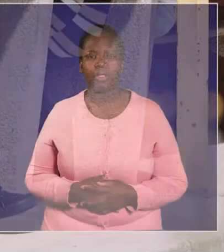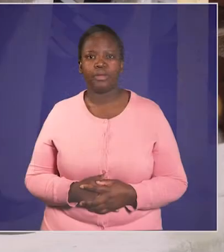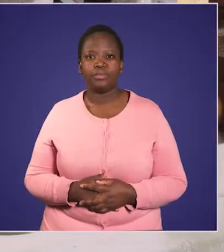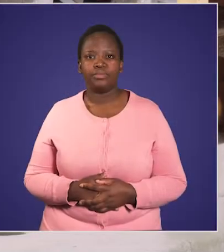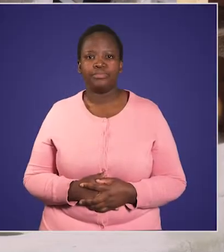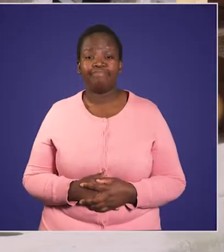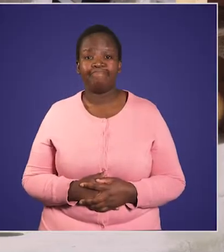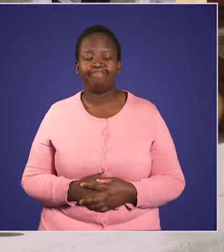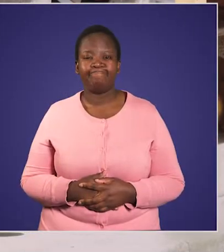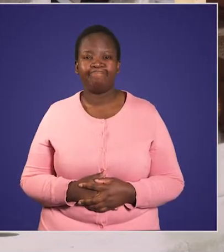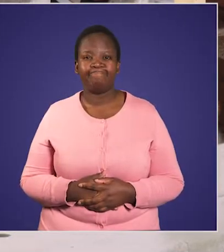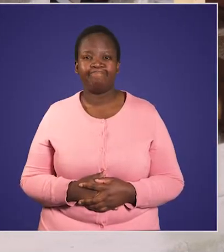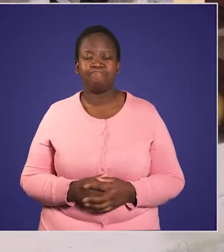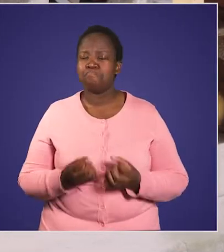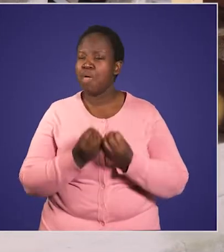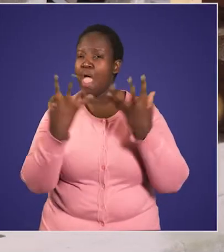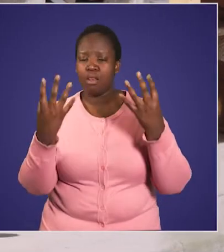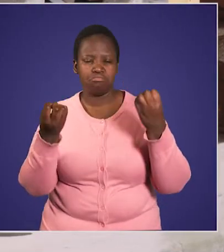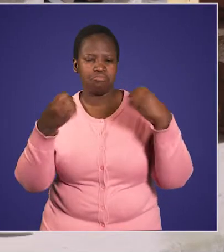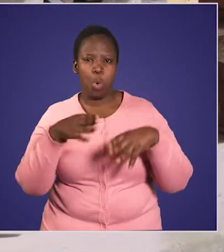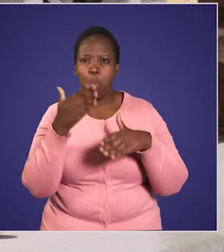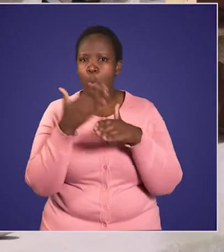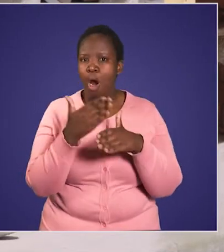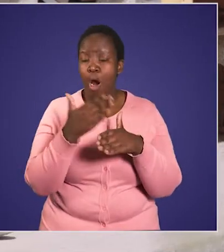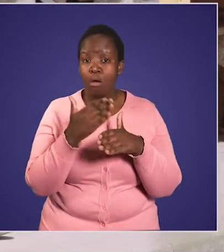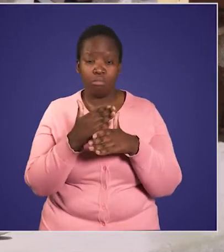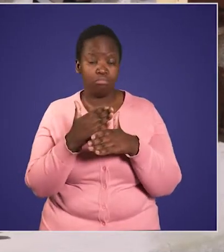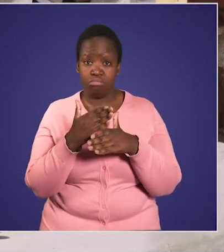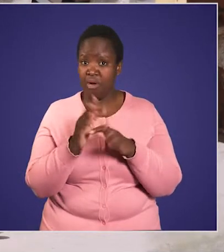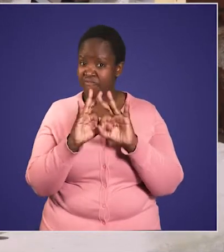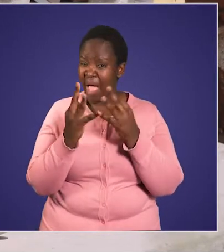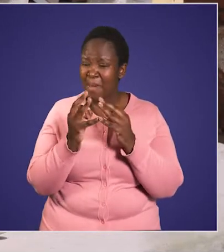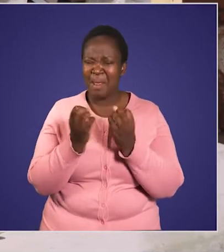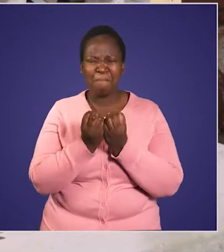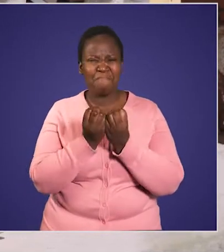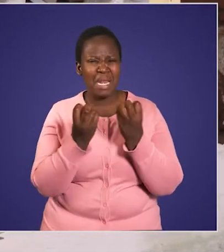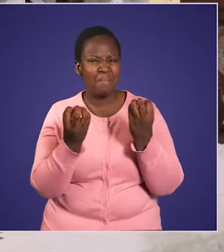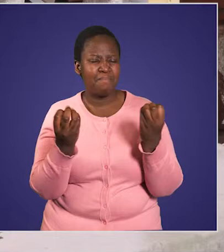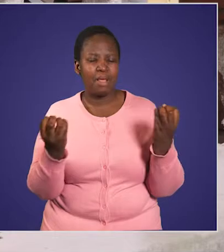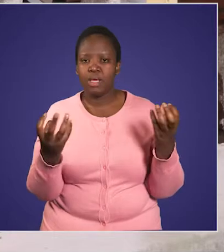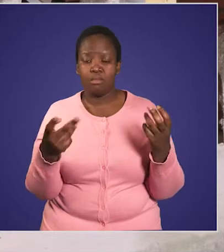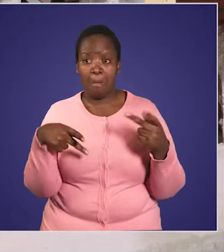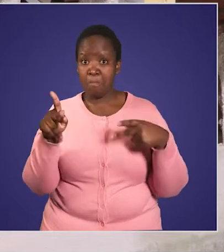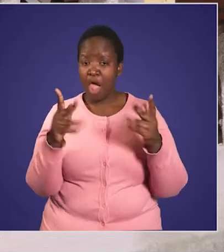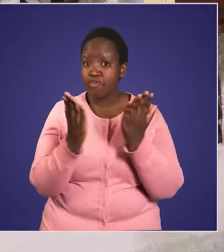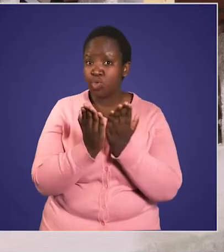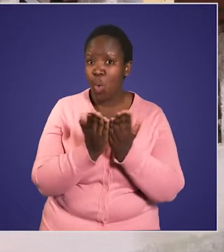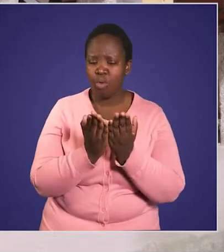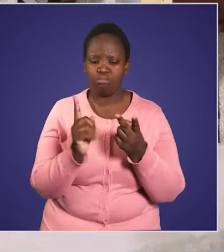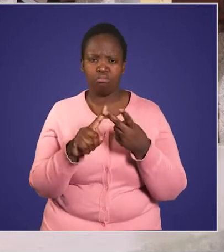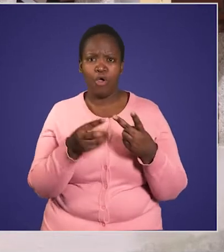With mass unemployment, many families are struggling to pay school fees and put food on the table,